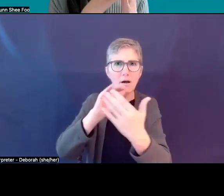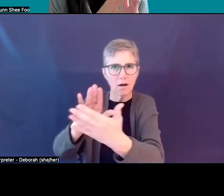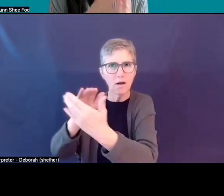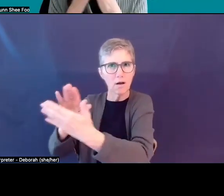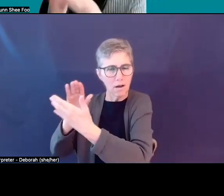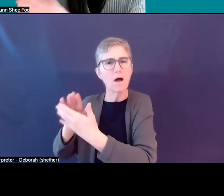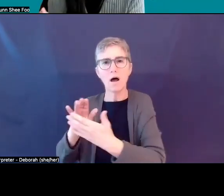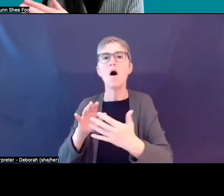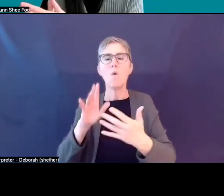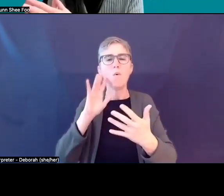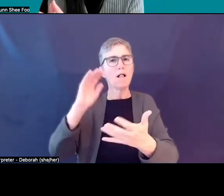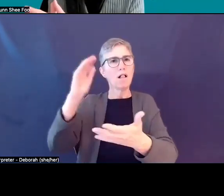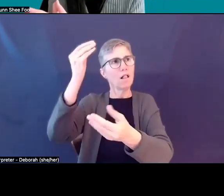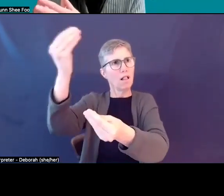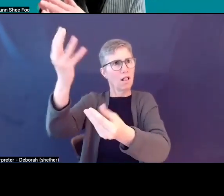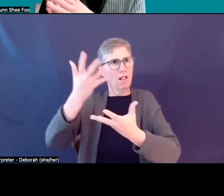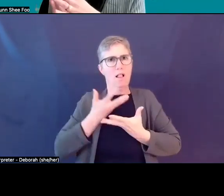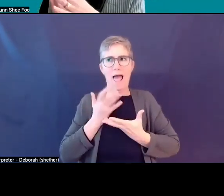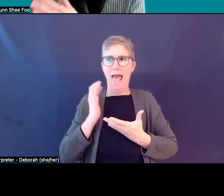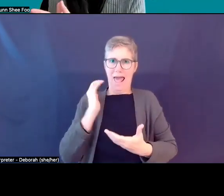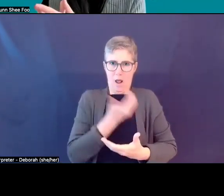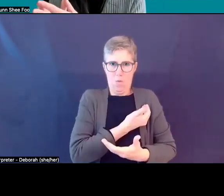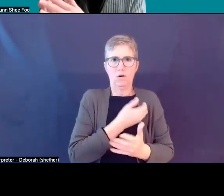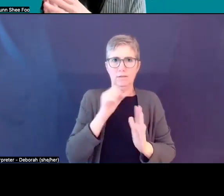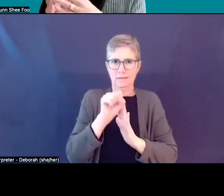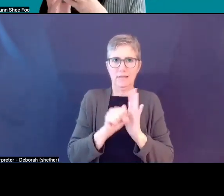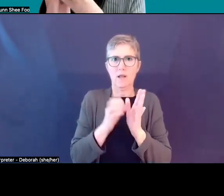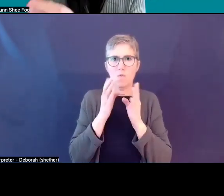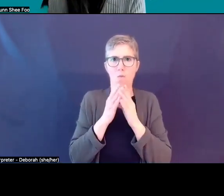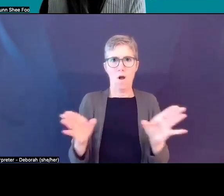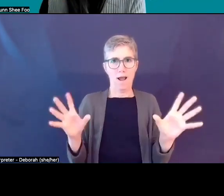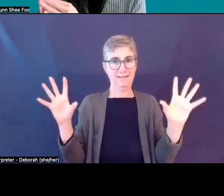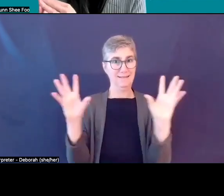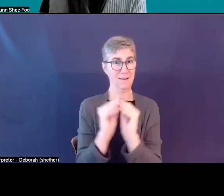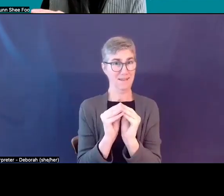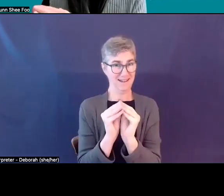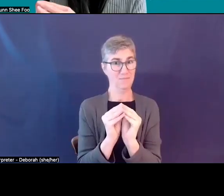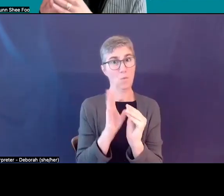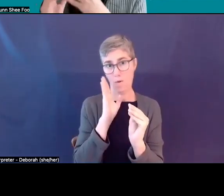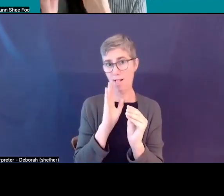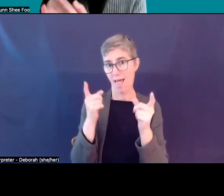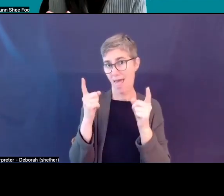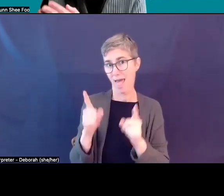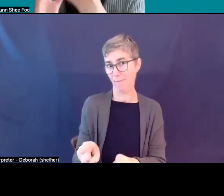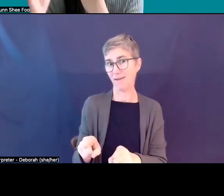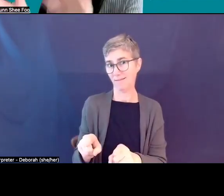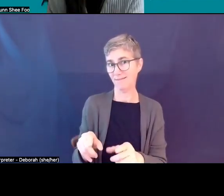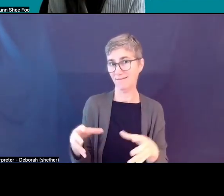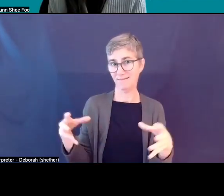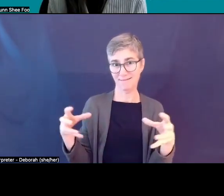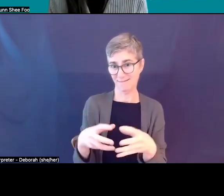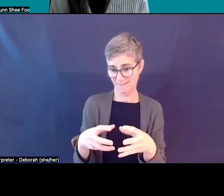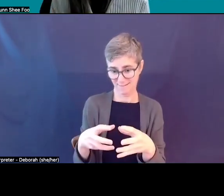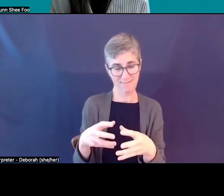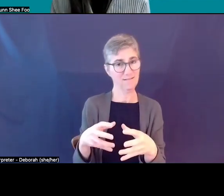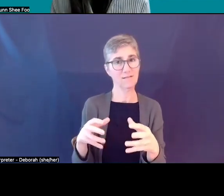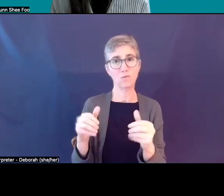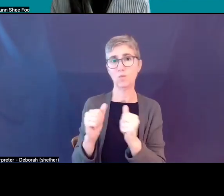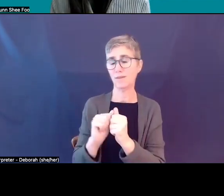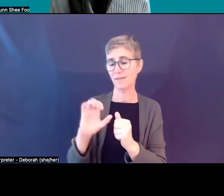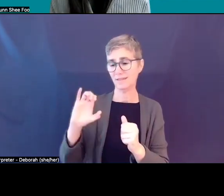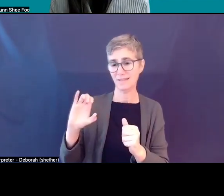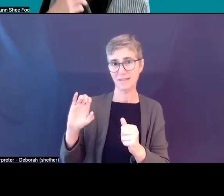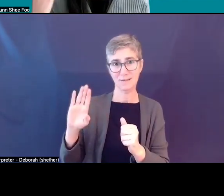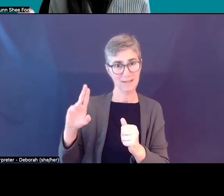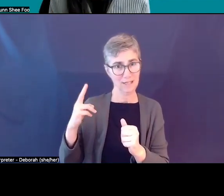analysis will inform our statewide summit that's happening this fall, where their coalition, together with the